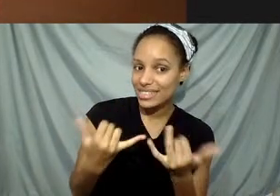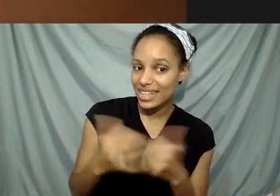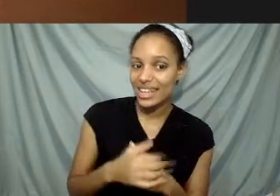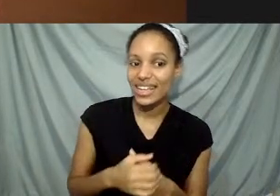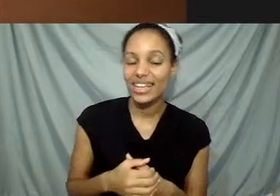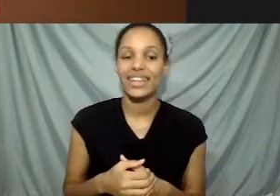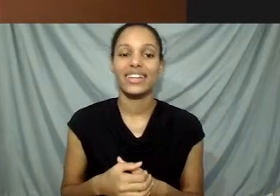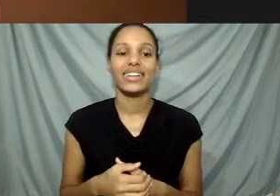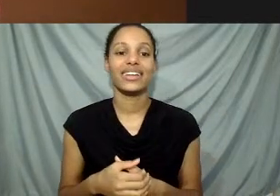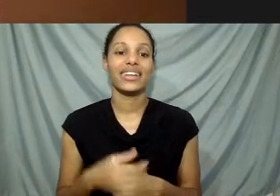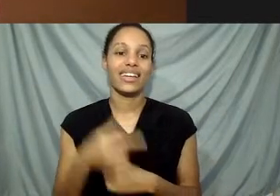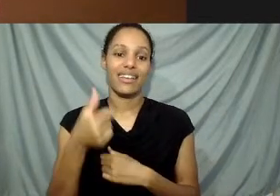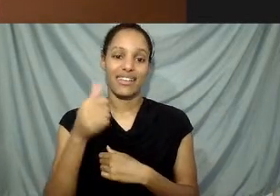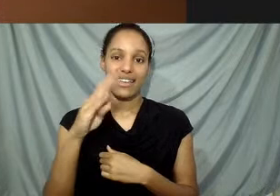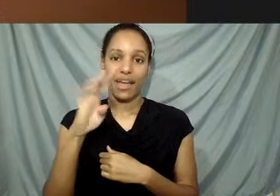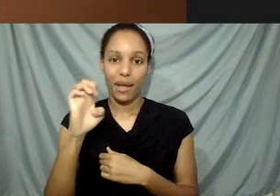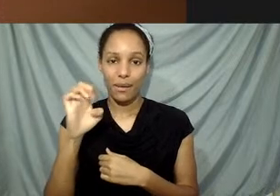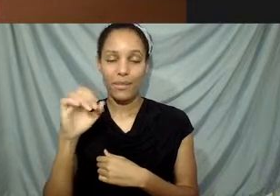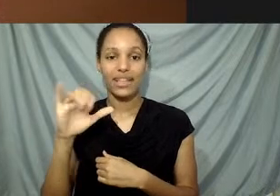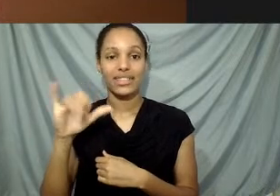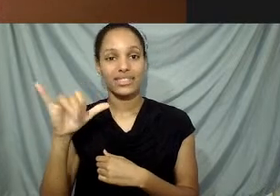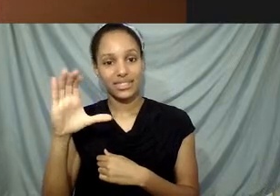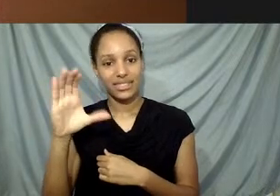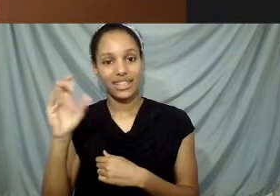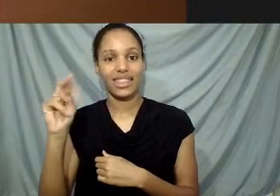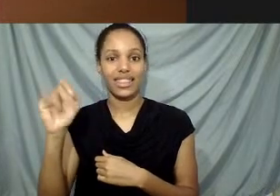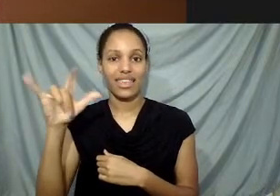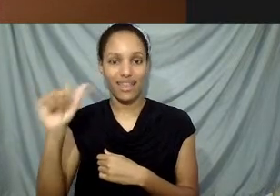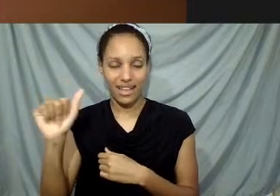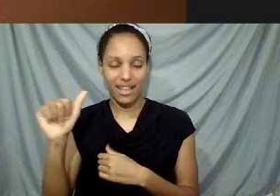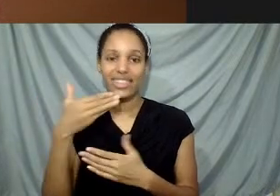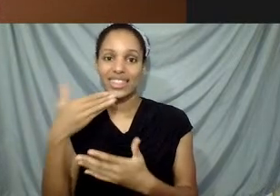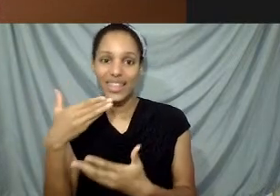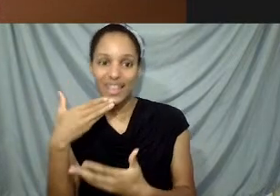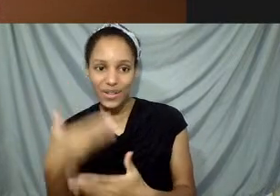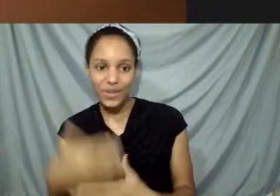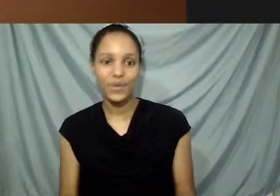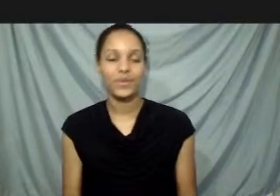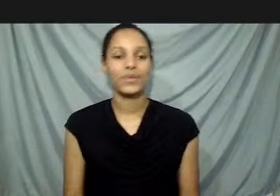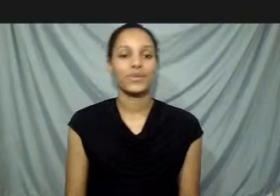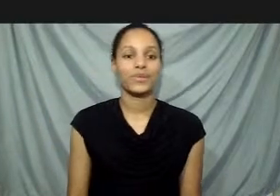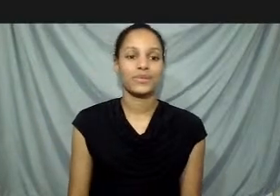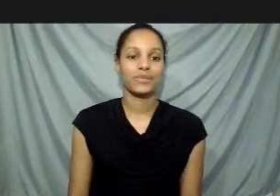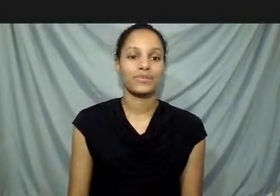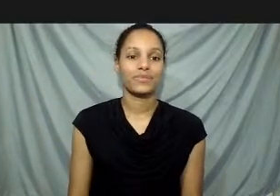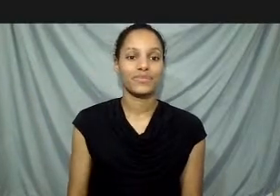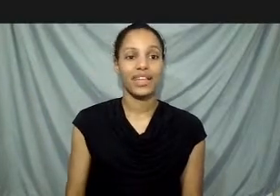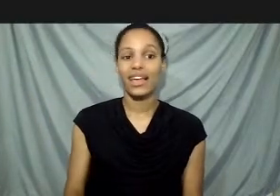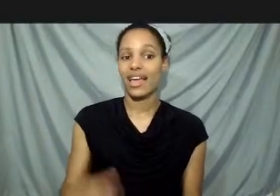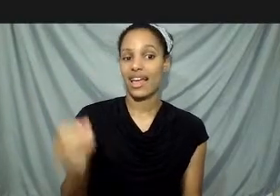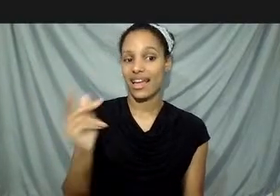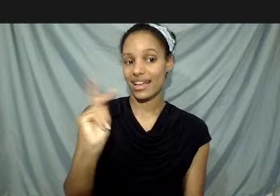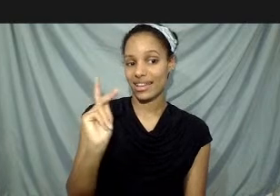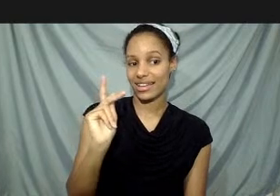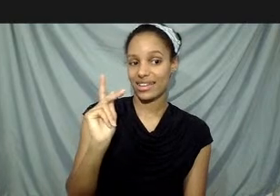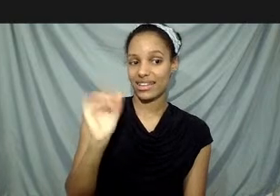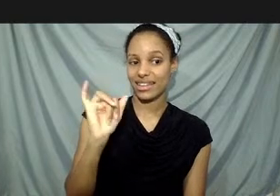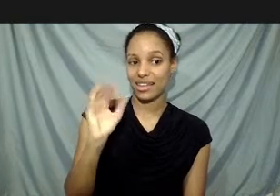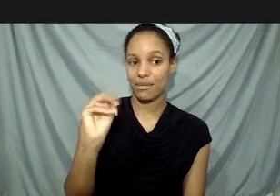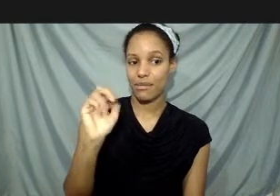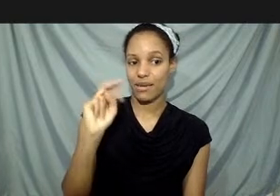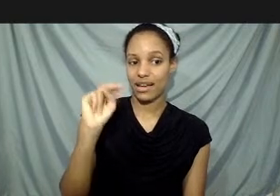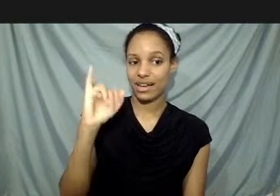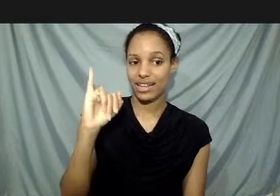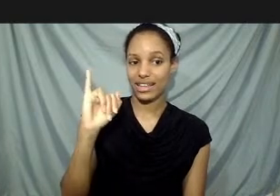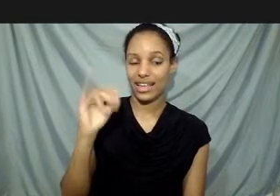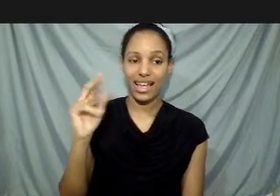Gabe and Cynthia, we love you and we see you in spirit. And Kimani and Nick, see